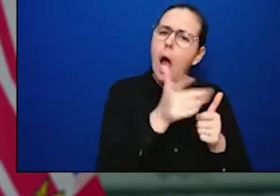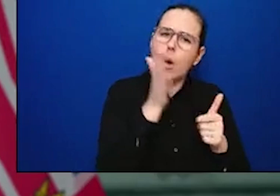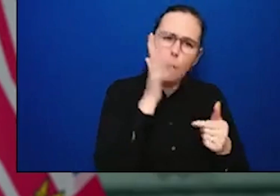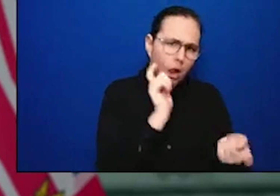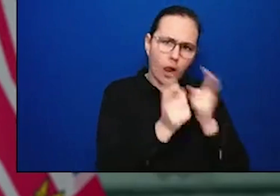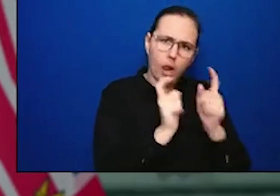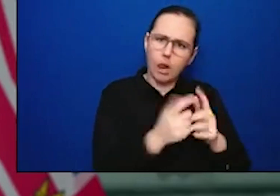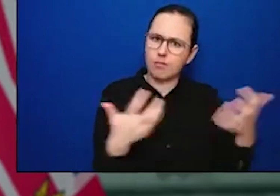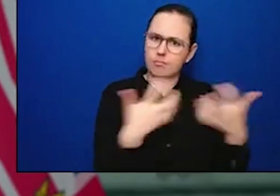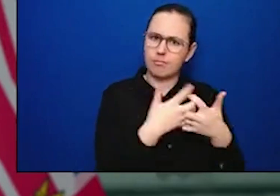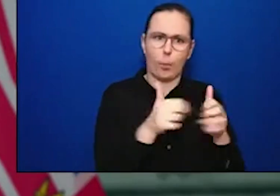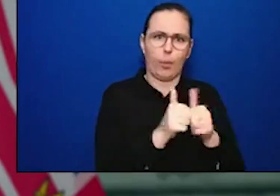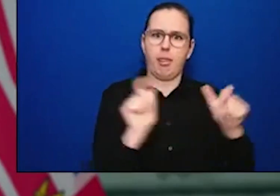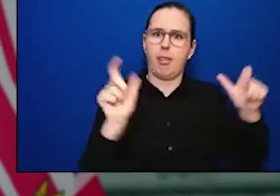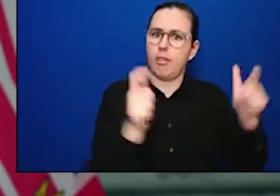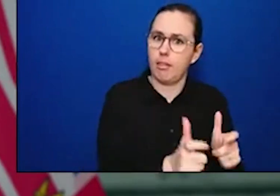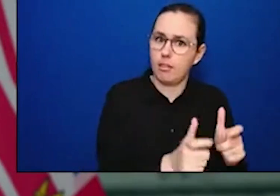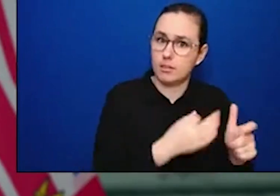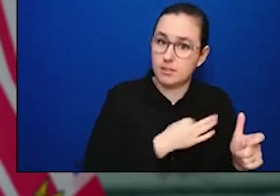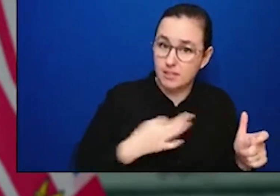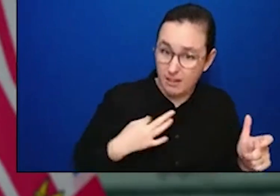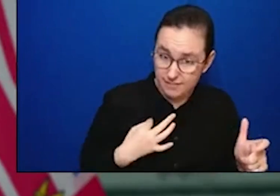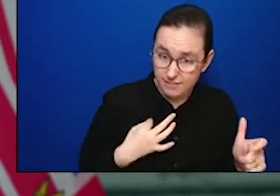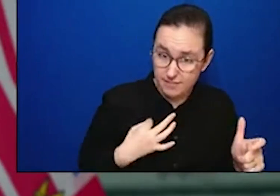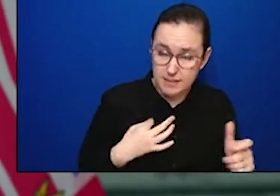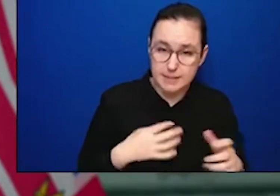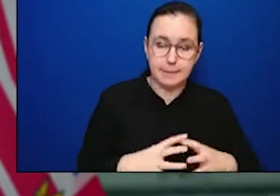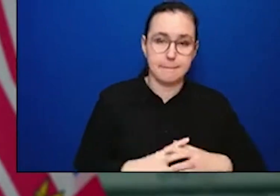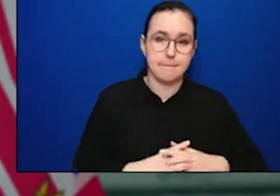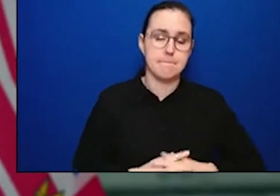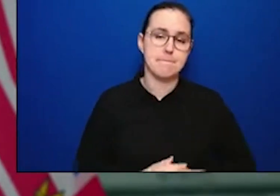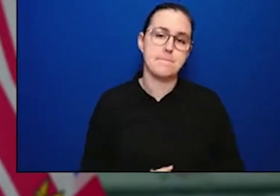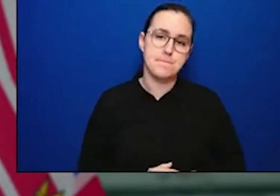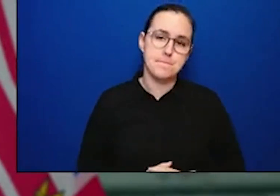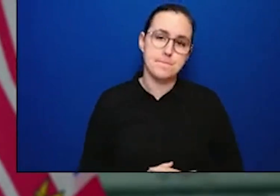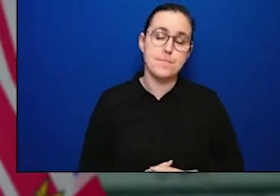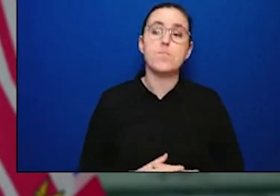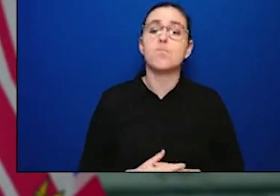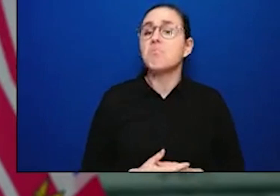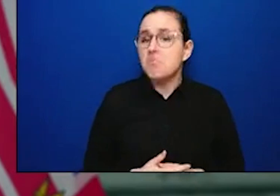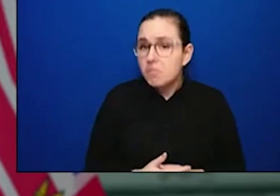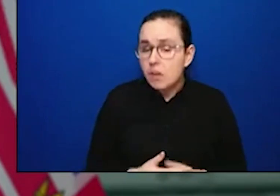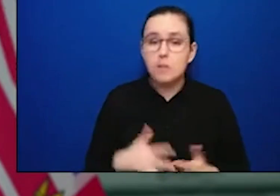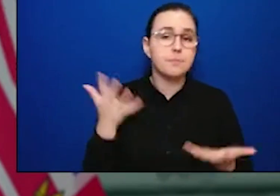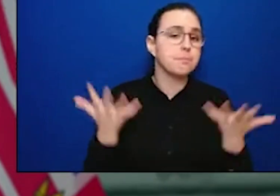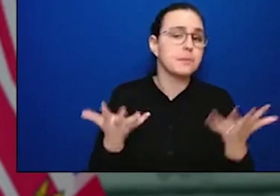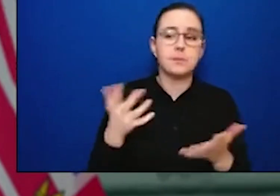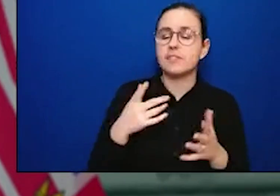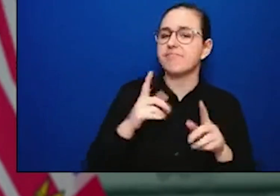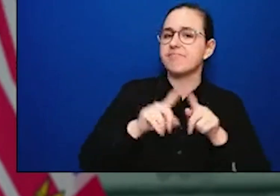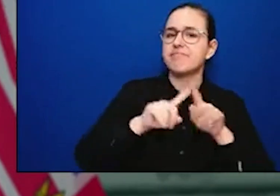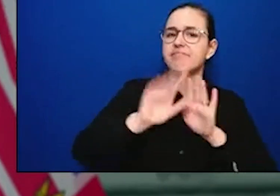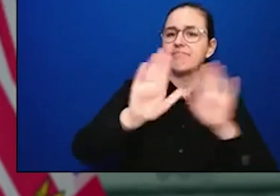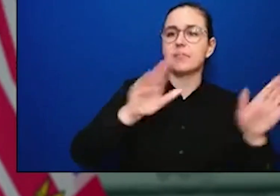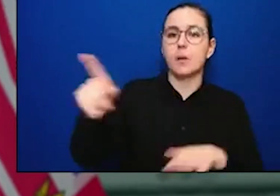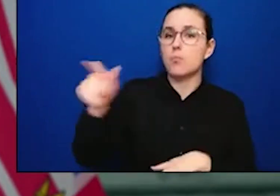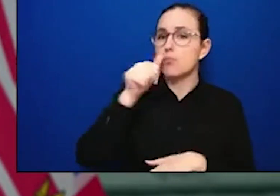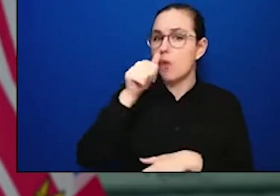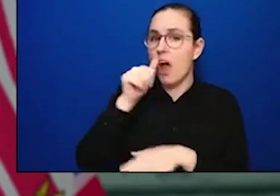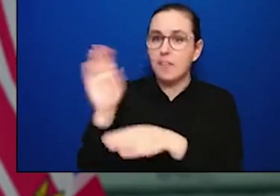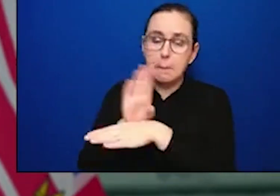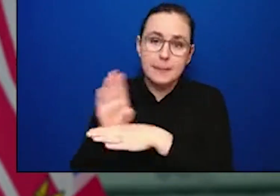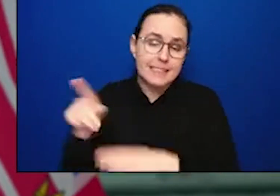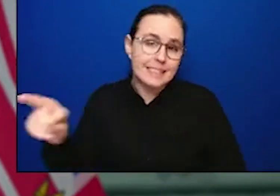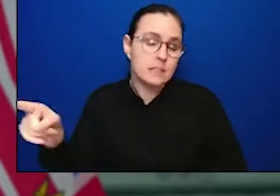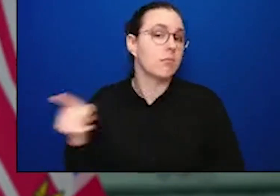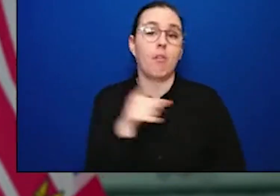reduced numbers. Whether you're a private company, a school, a frontline business, or a healthcare site, now's the time that